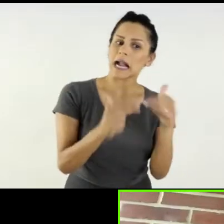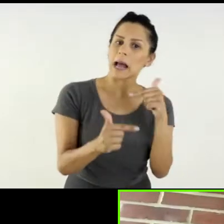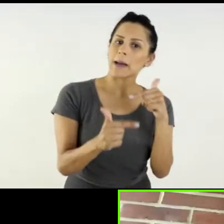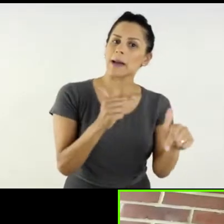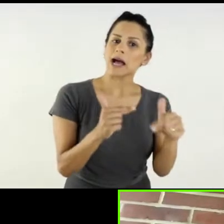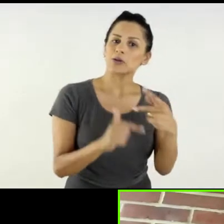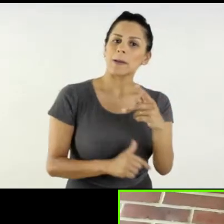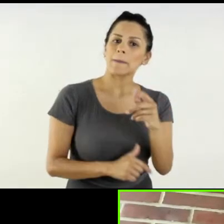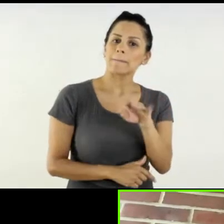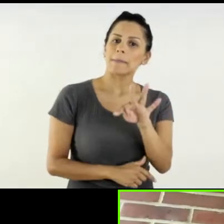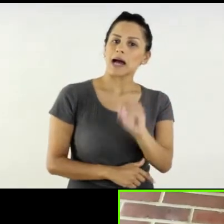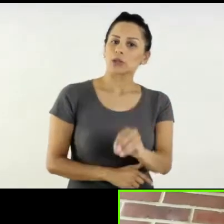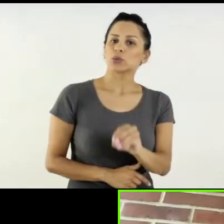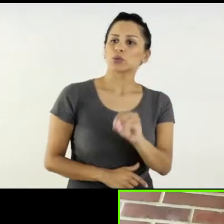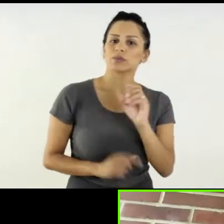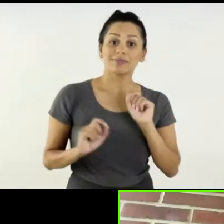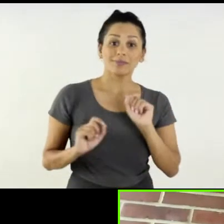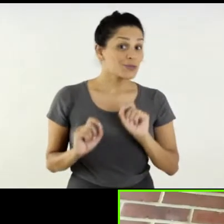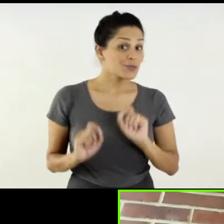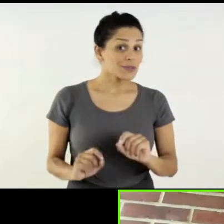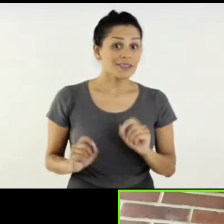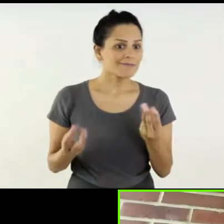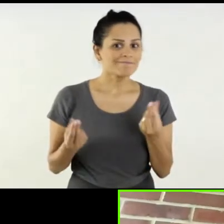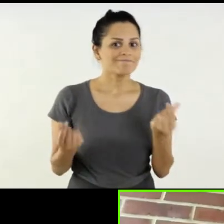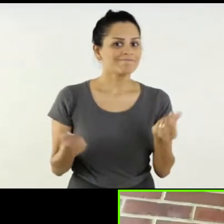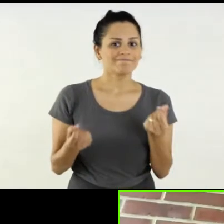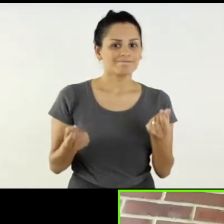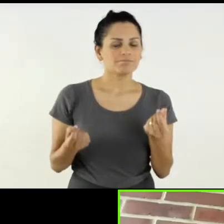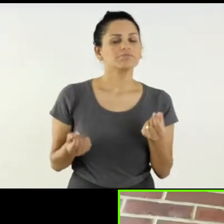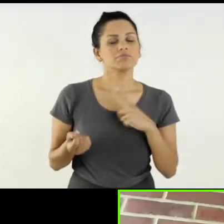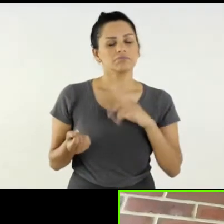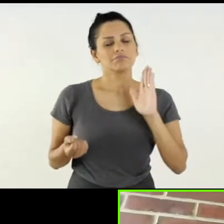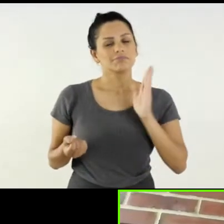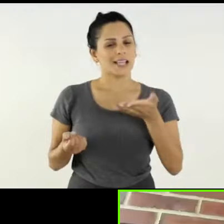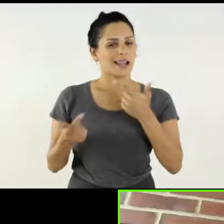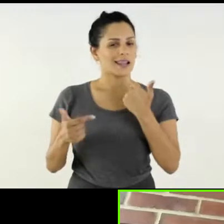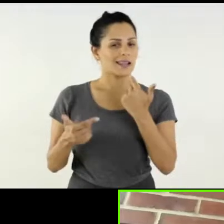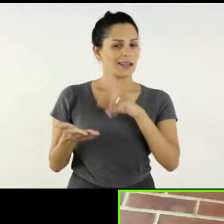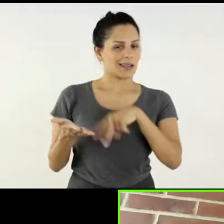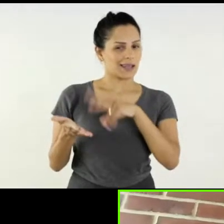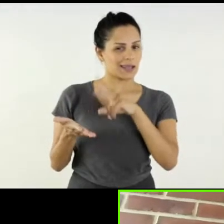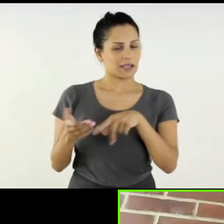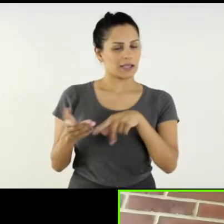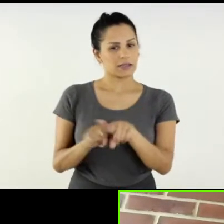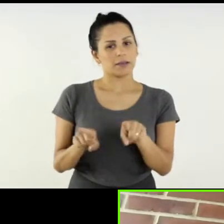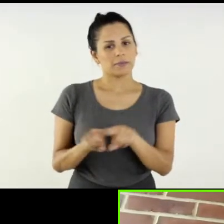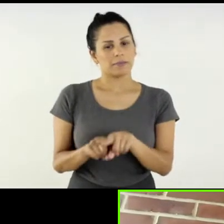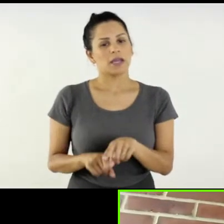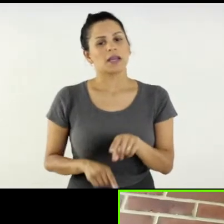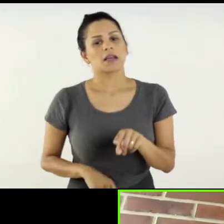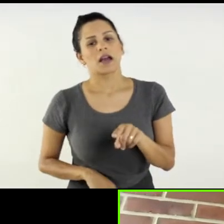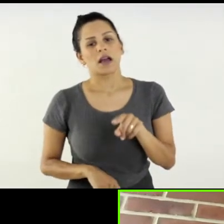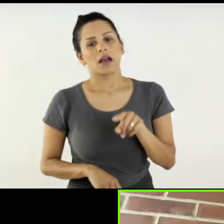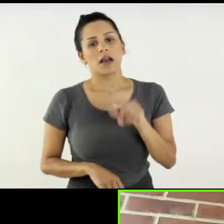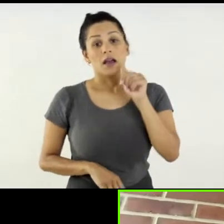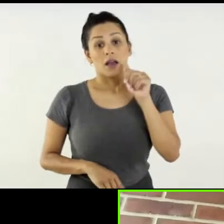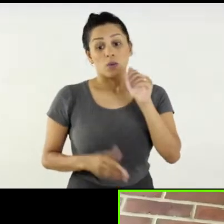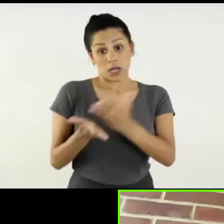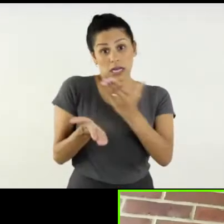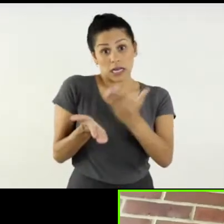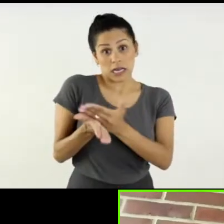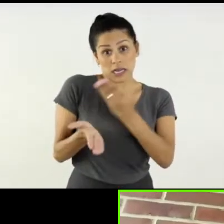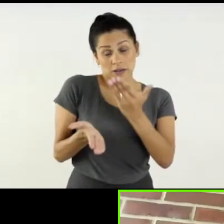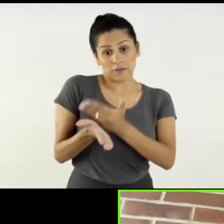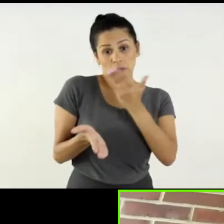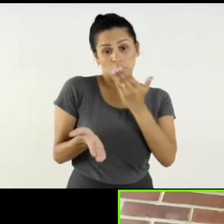time, in fact, I was reading Sylvia Federici's, you know, most seminal book, Caliban and the Witch, which for